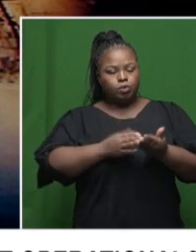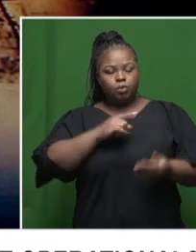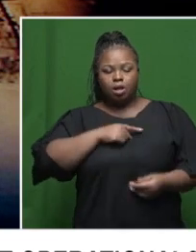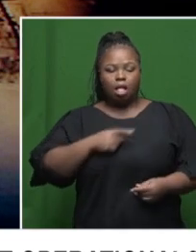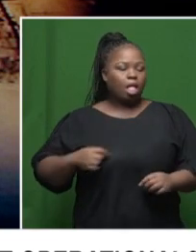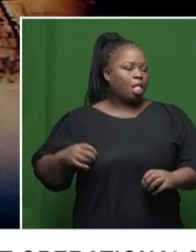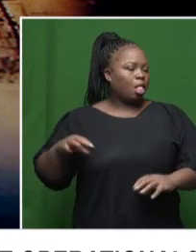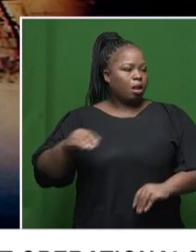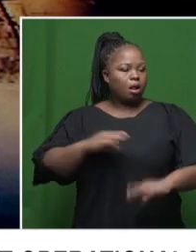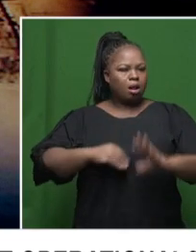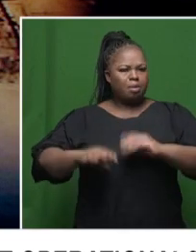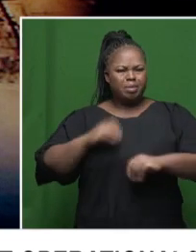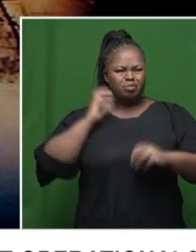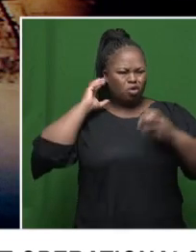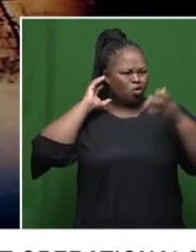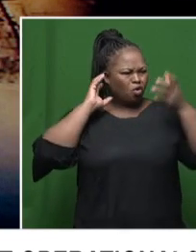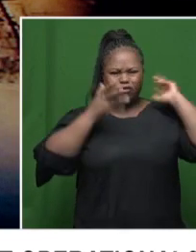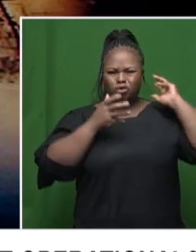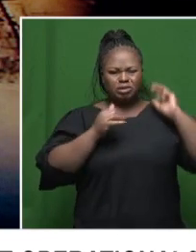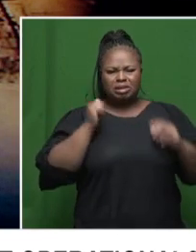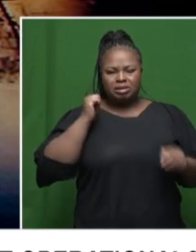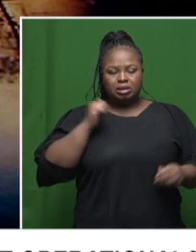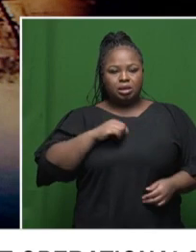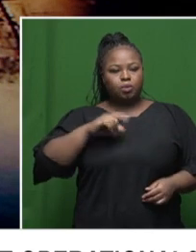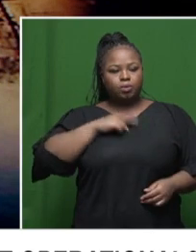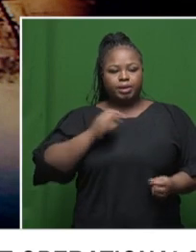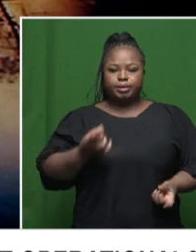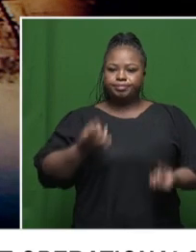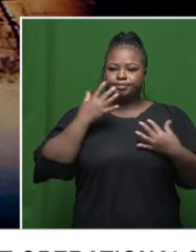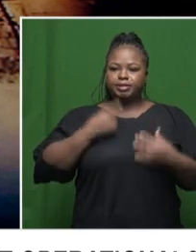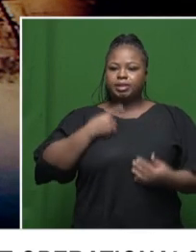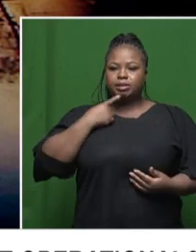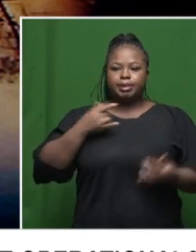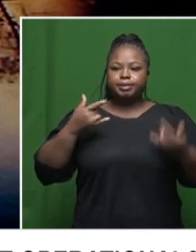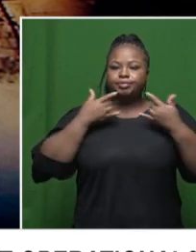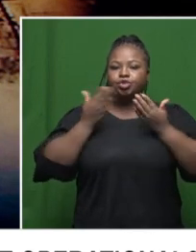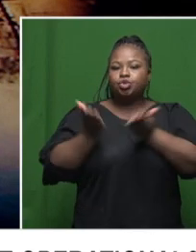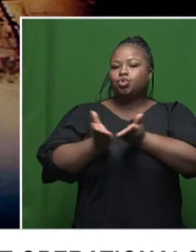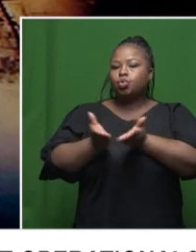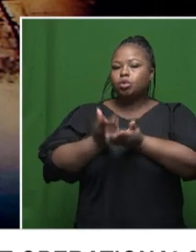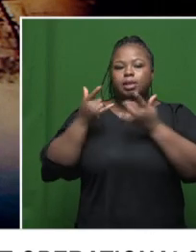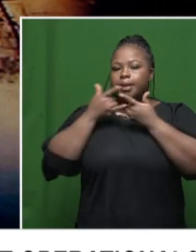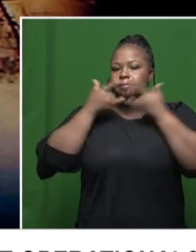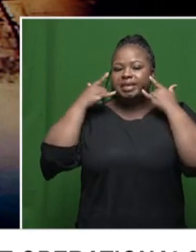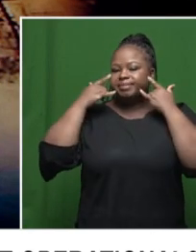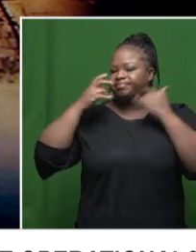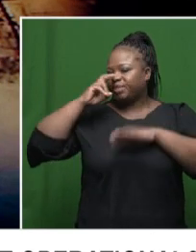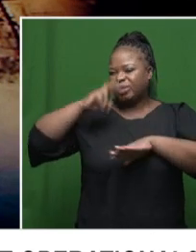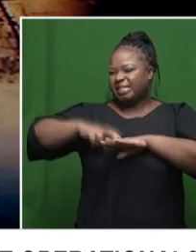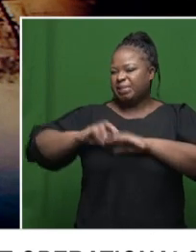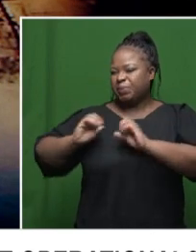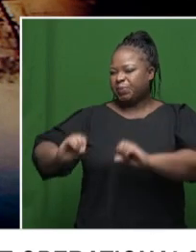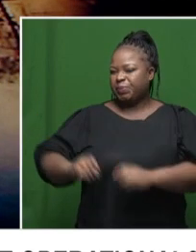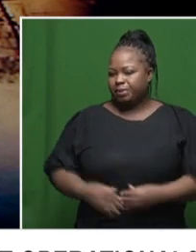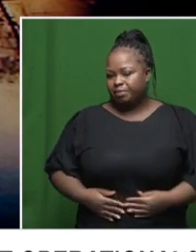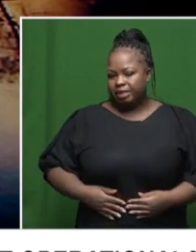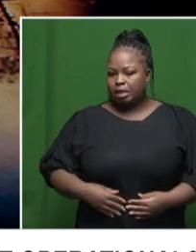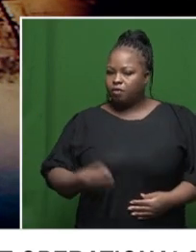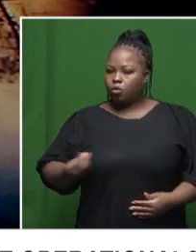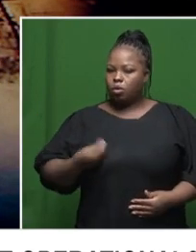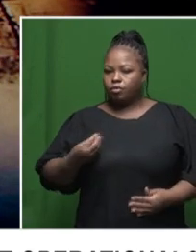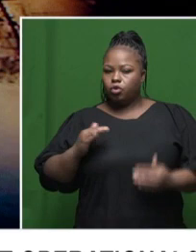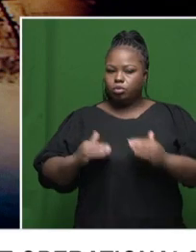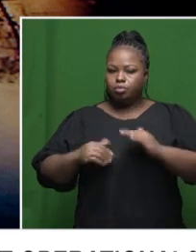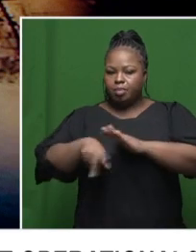of confusion yesterday. You saw information coming out that no masks will be worn at schools, both the junior and